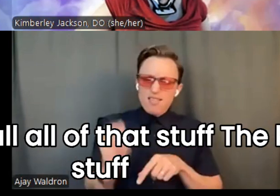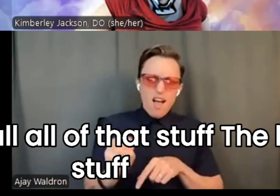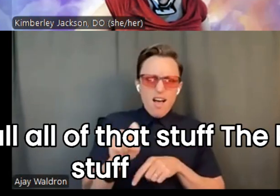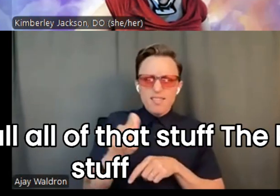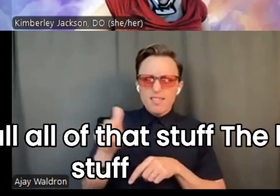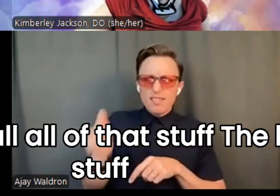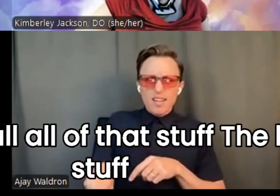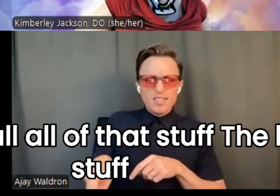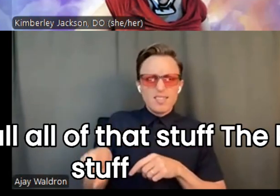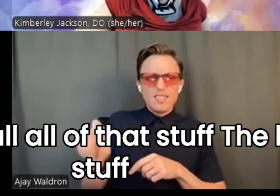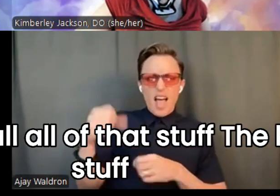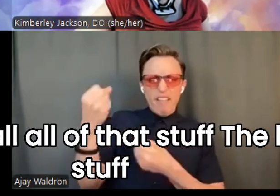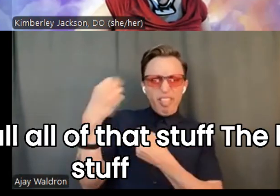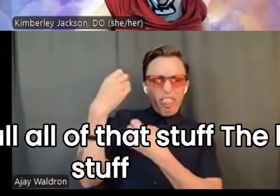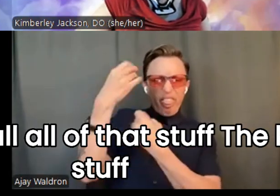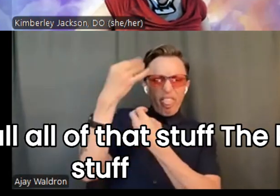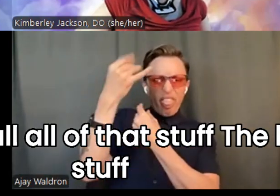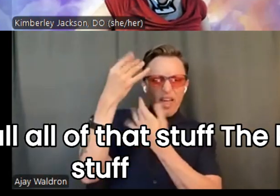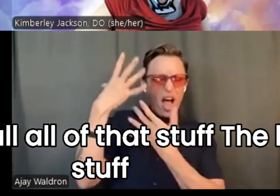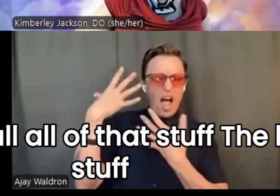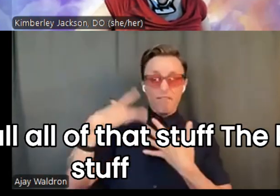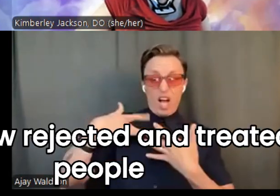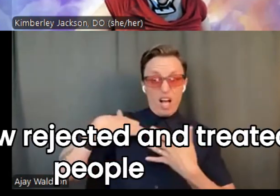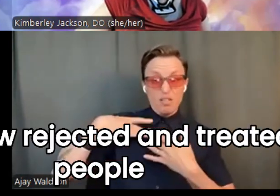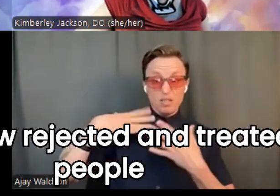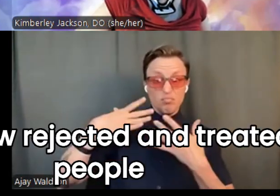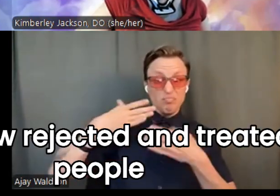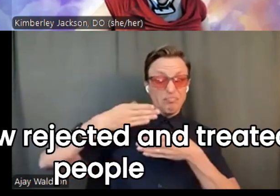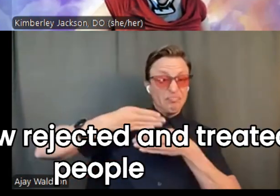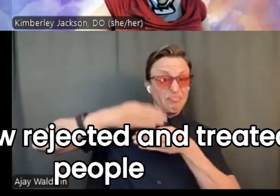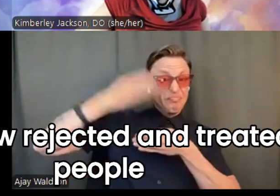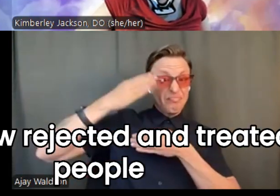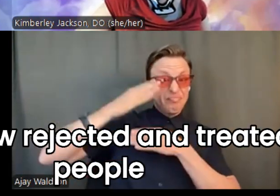kept me closeted and all of that stuff, the kind of stuff that,